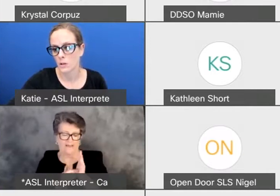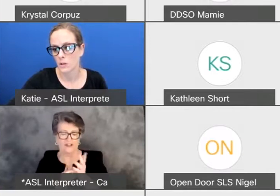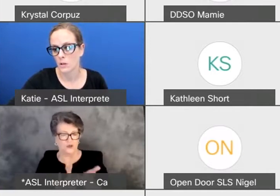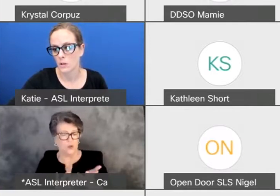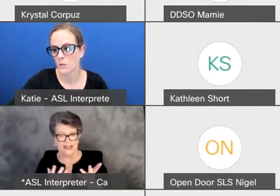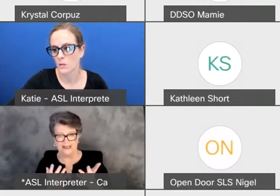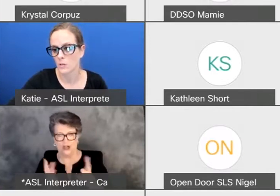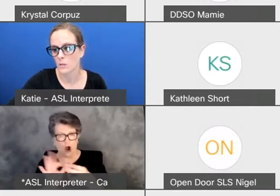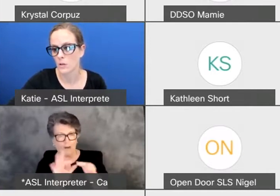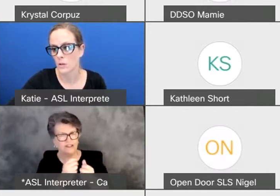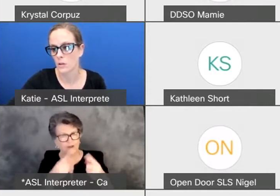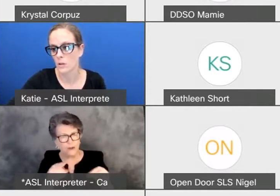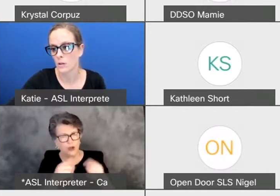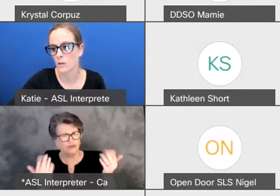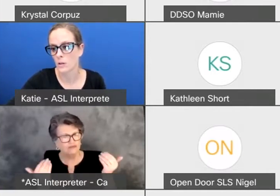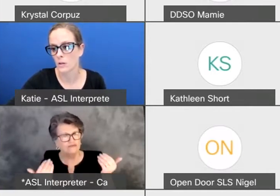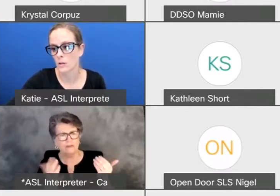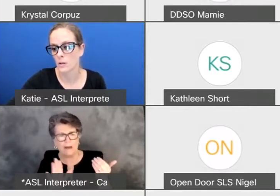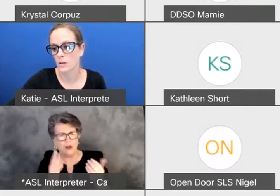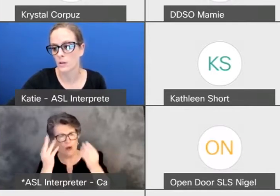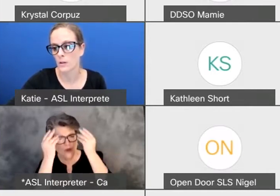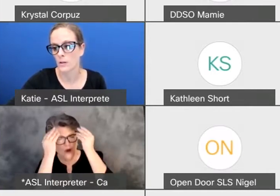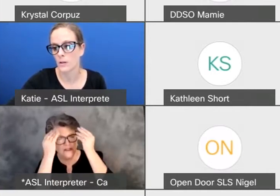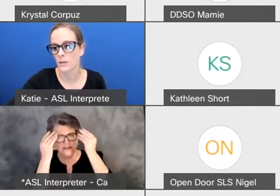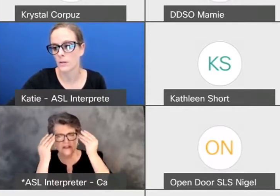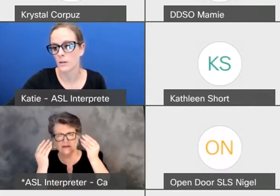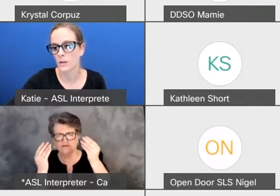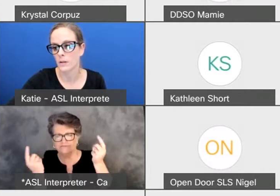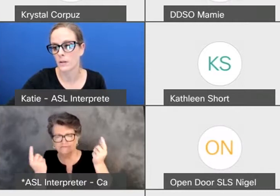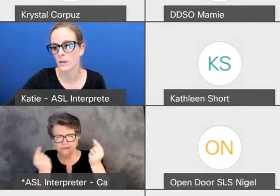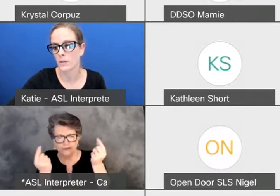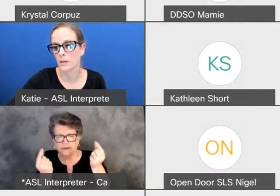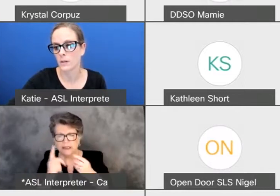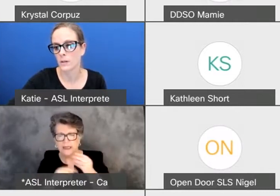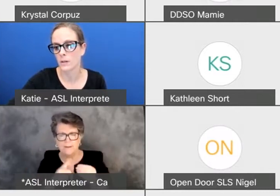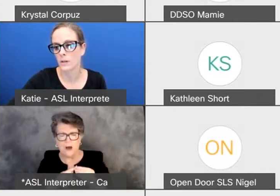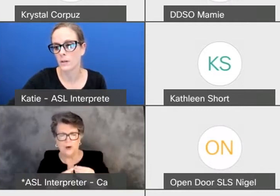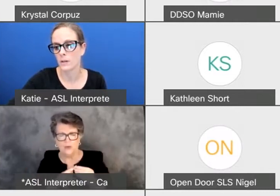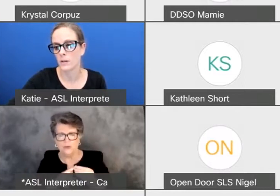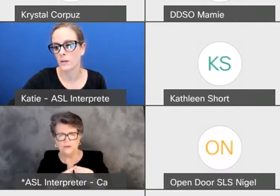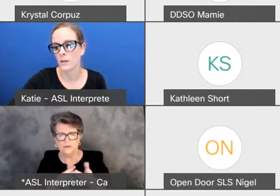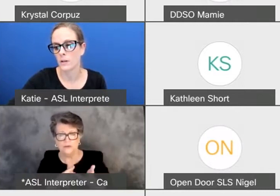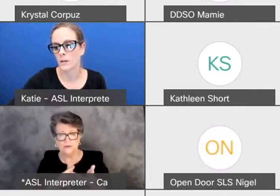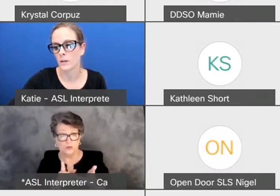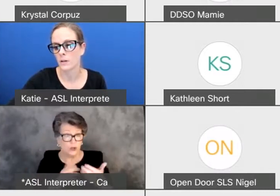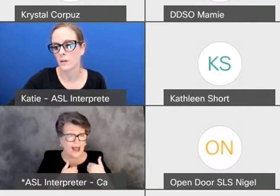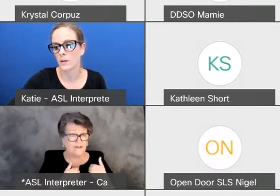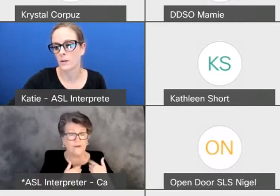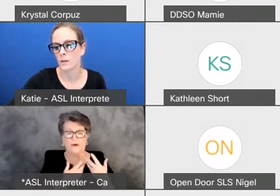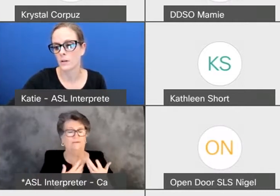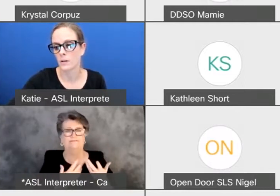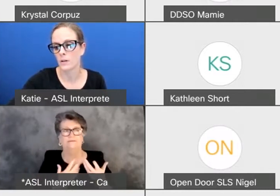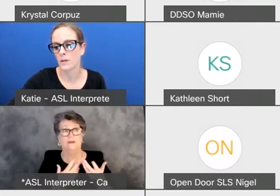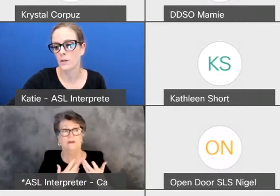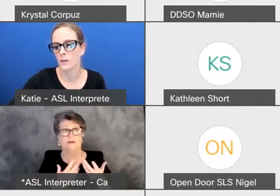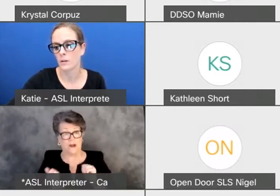from folks about their thoughts on the, what they have, or are we